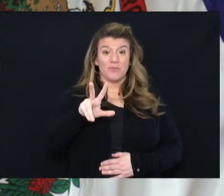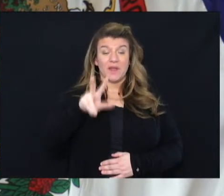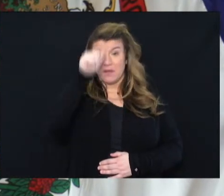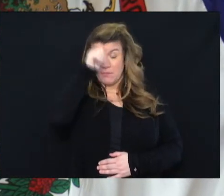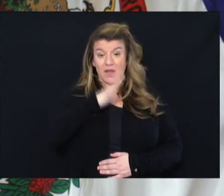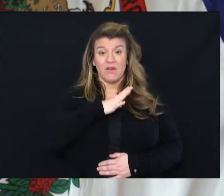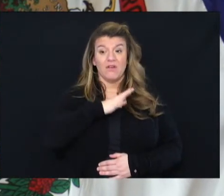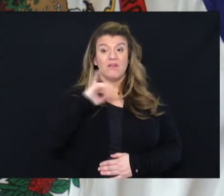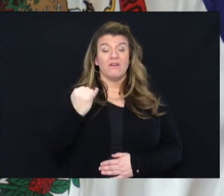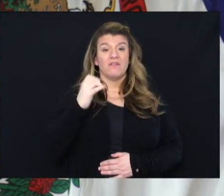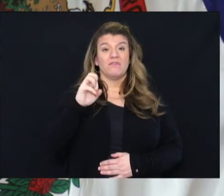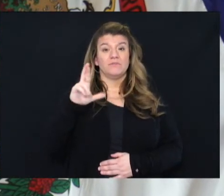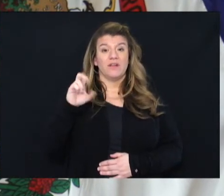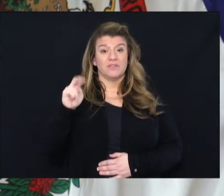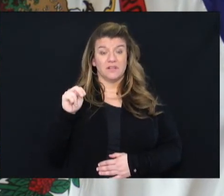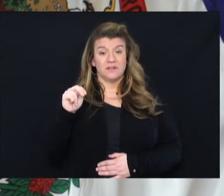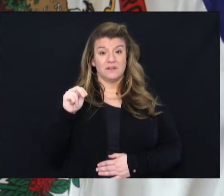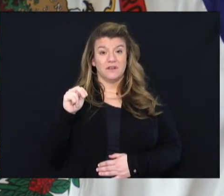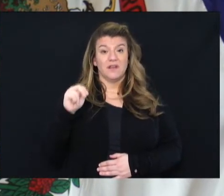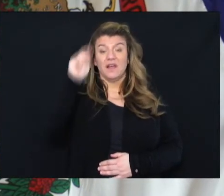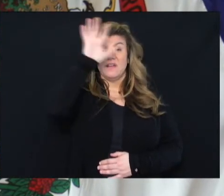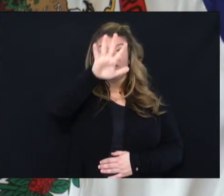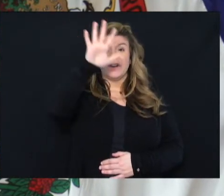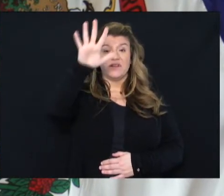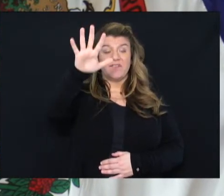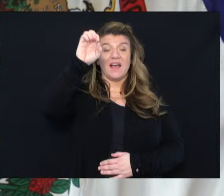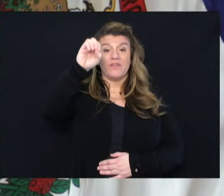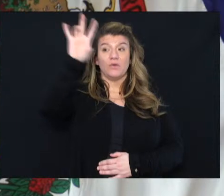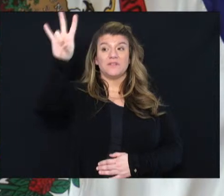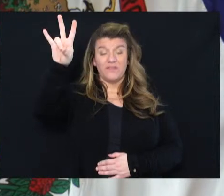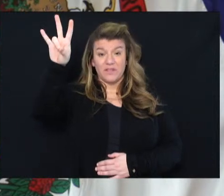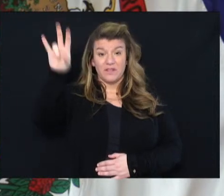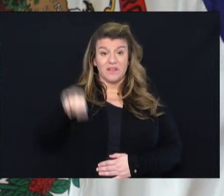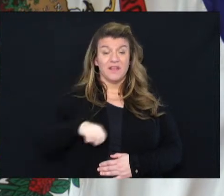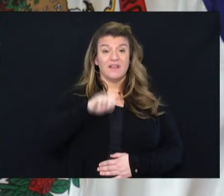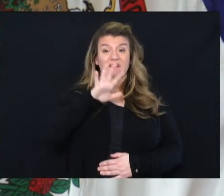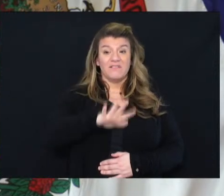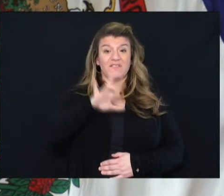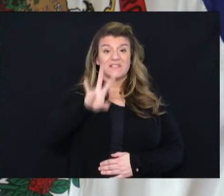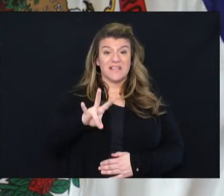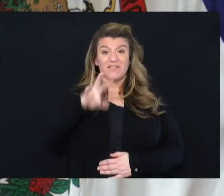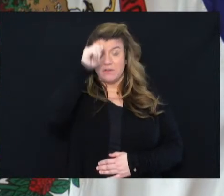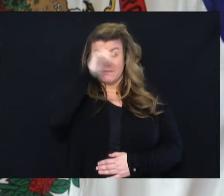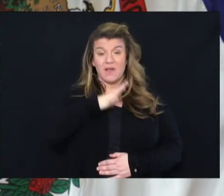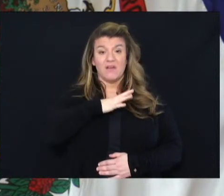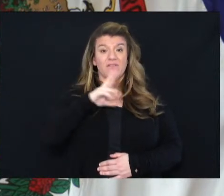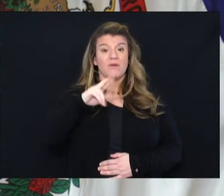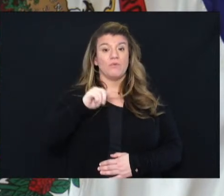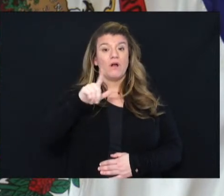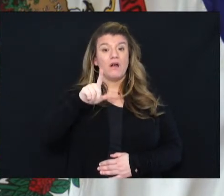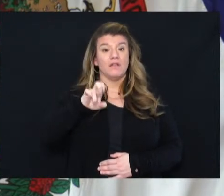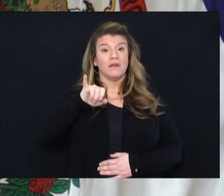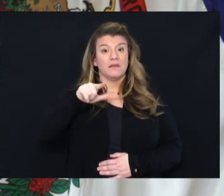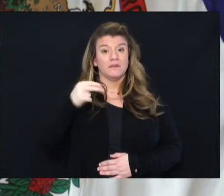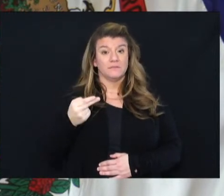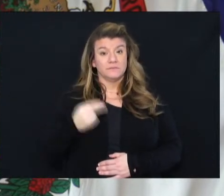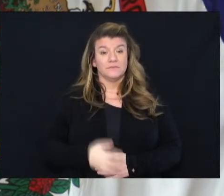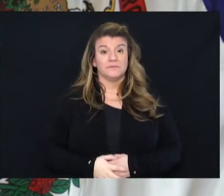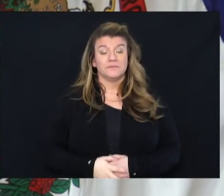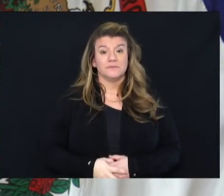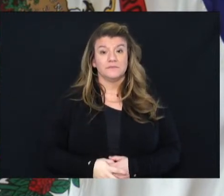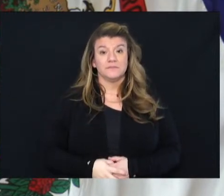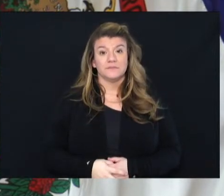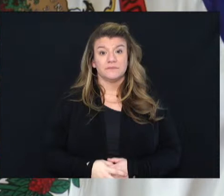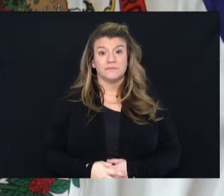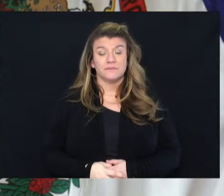83-year-old male from Jefferson County. The 5,507th death is a 57-year-old male from Raleigh County.